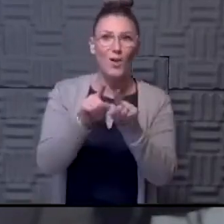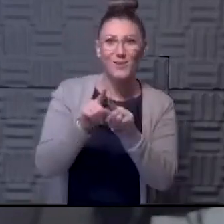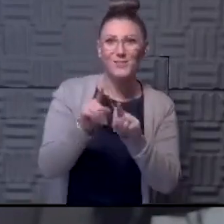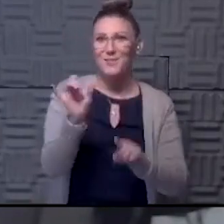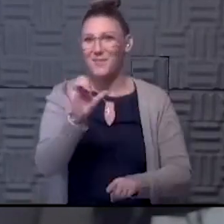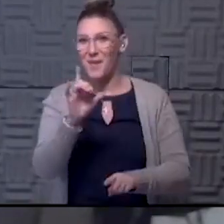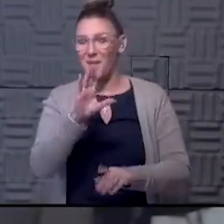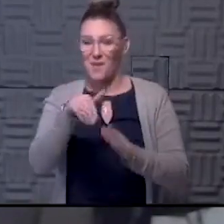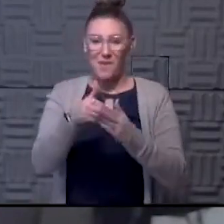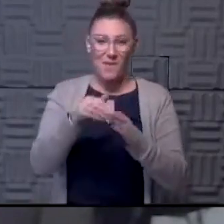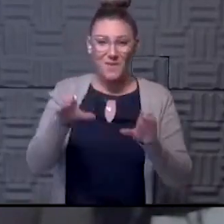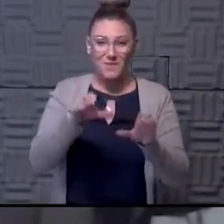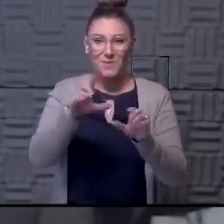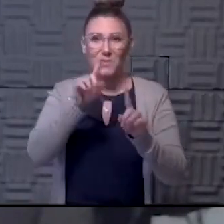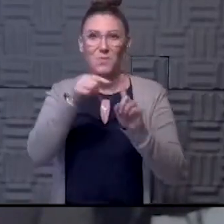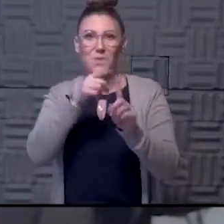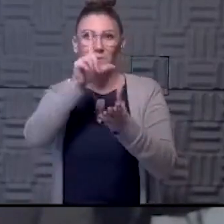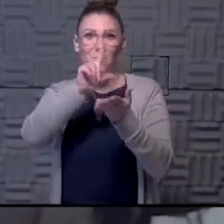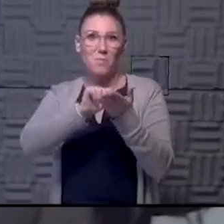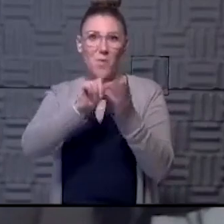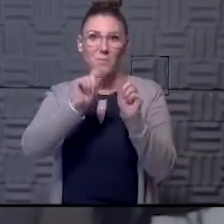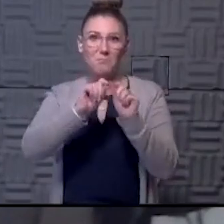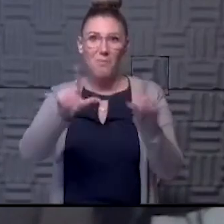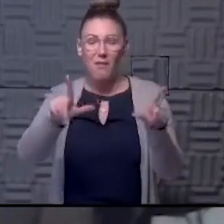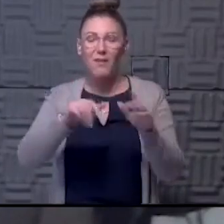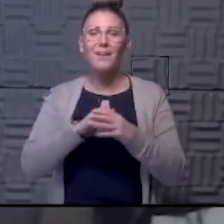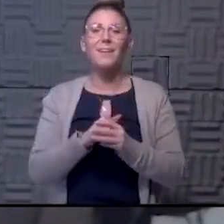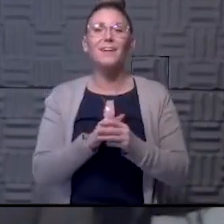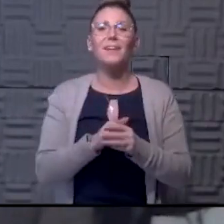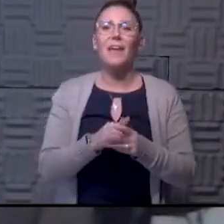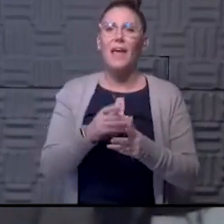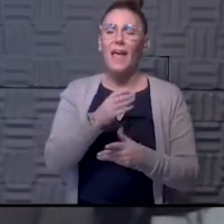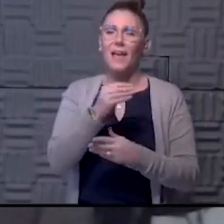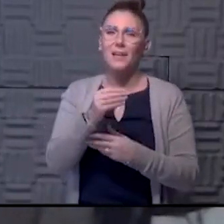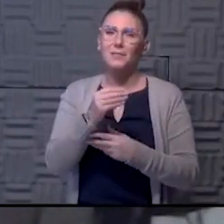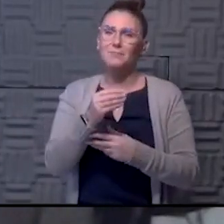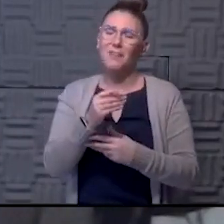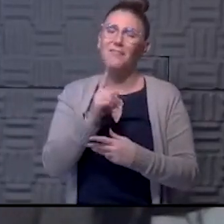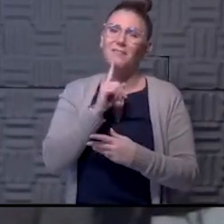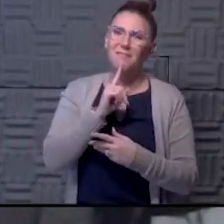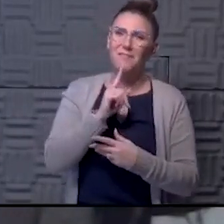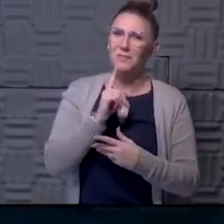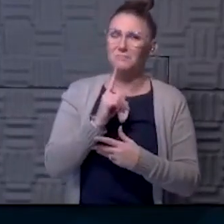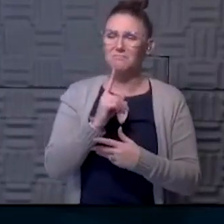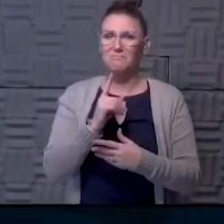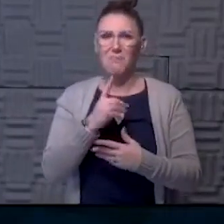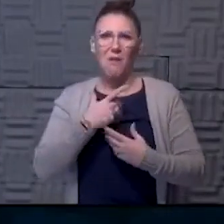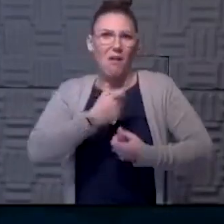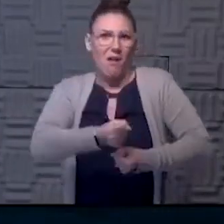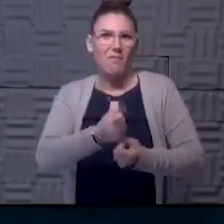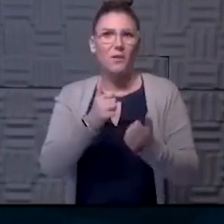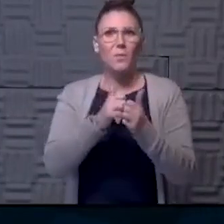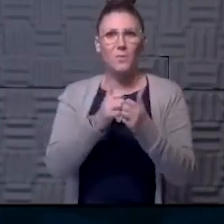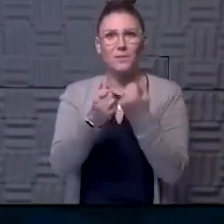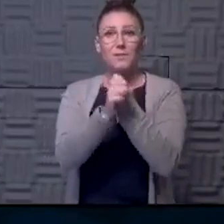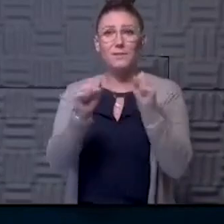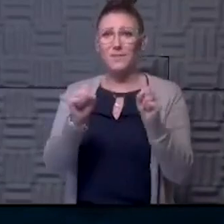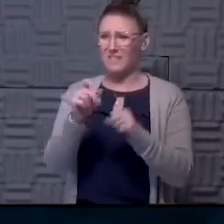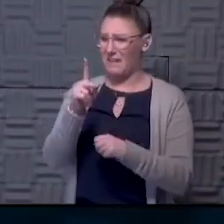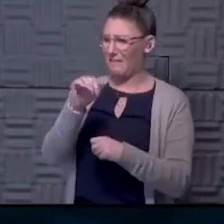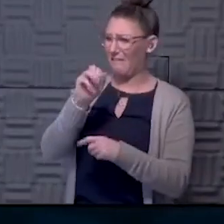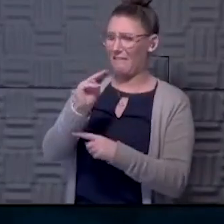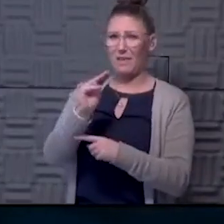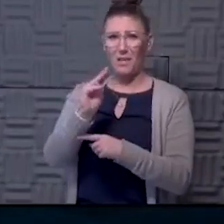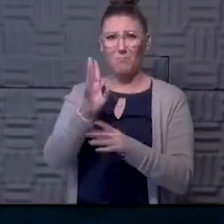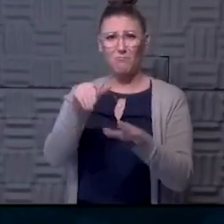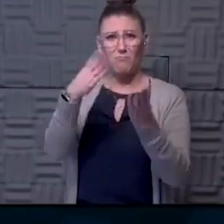do with all these when they come through, but I'm really reassured so far on the safety. And Kim, we've given, I think, like over